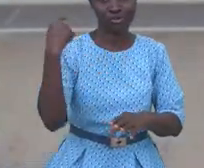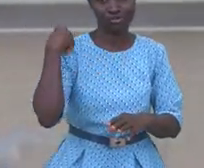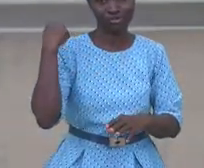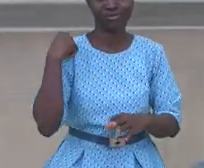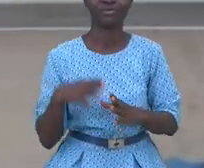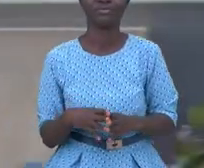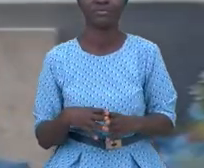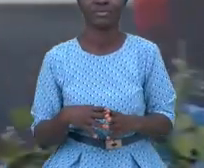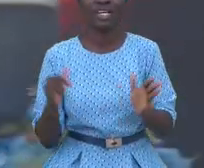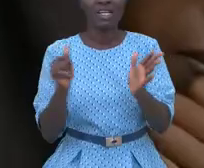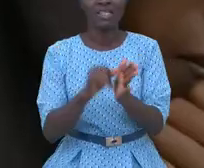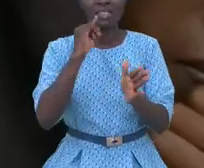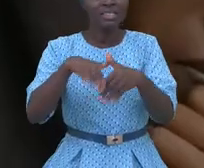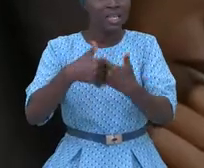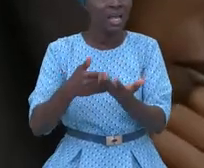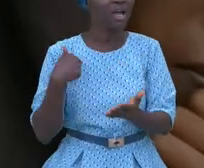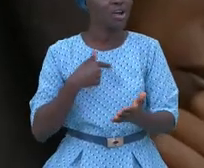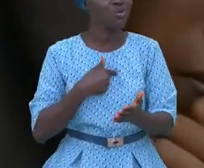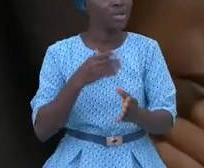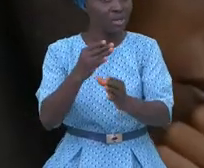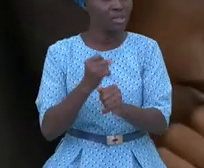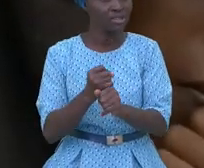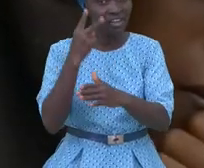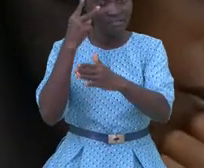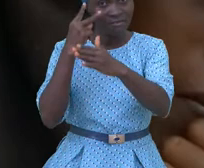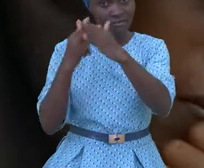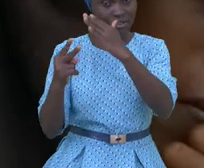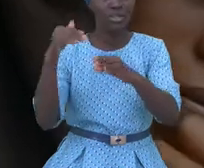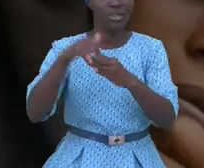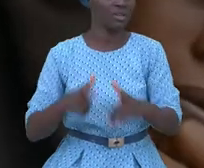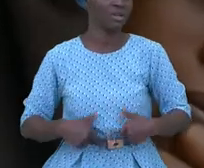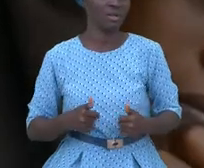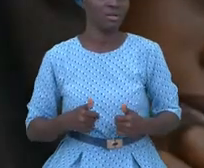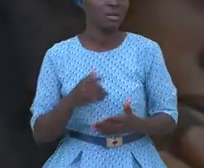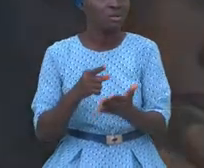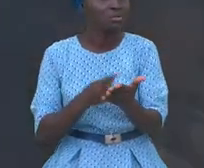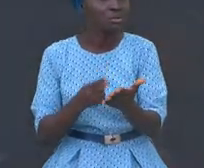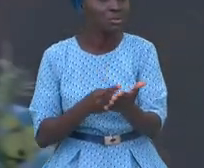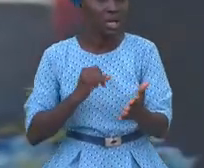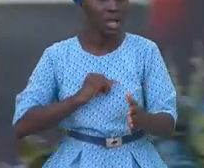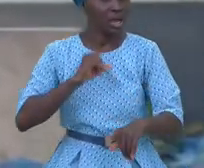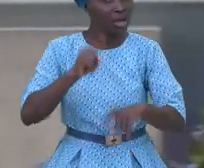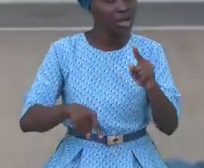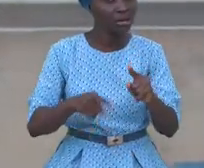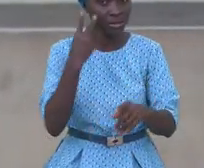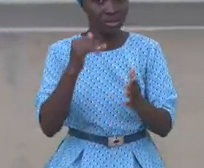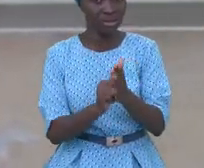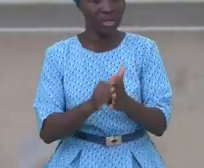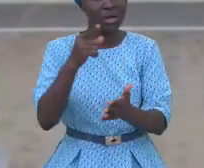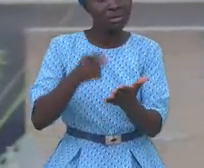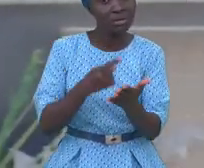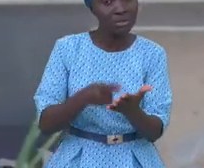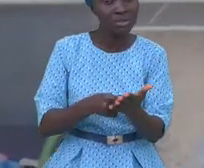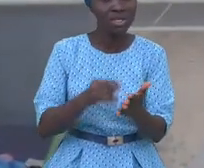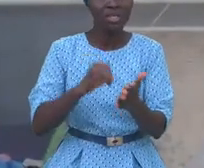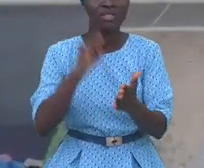That's how we get vision in life. And sometimes I can't see that. Sometimes it's too high, it's too